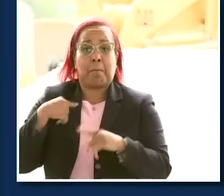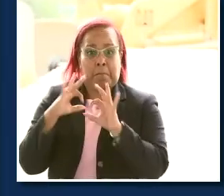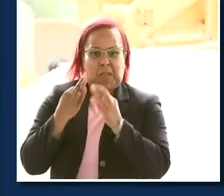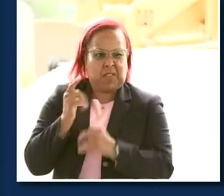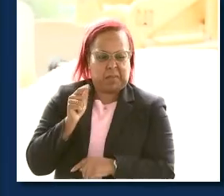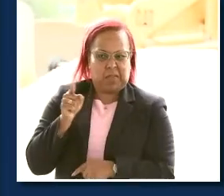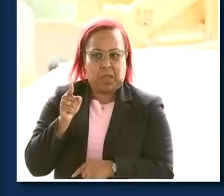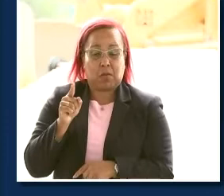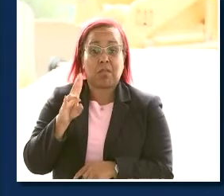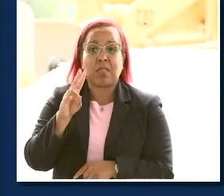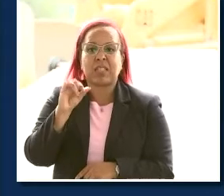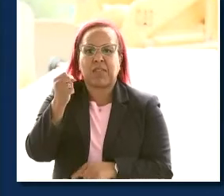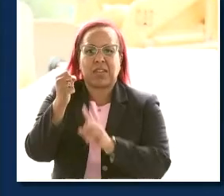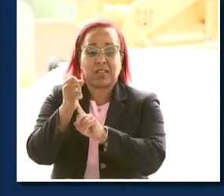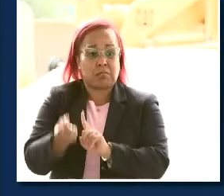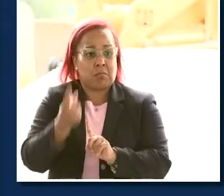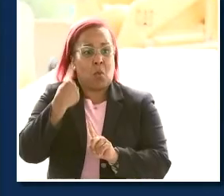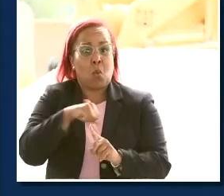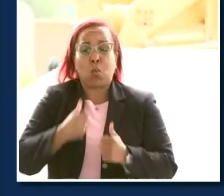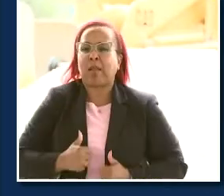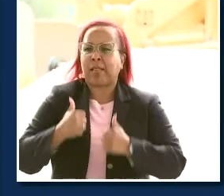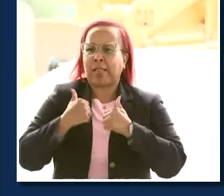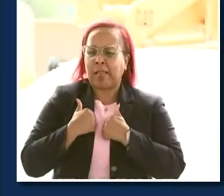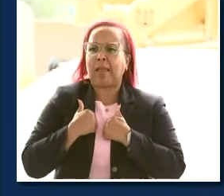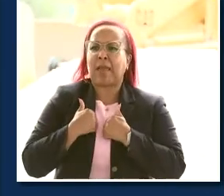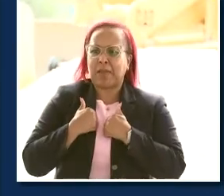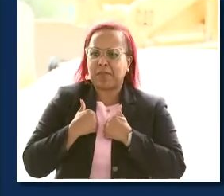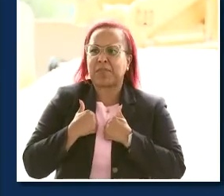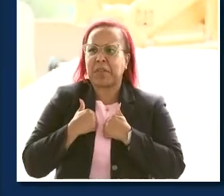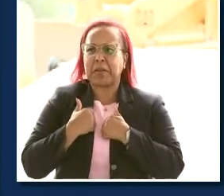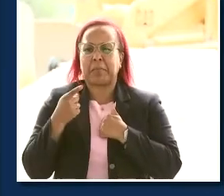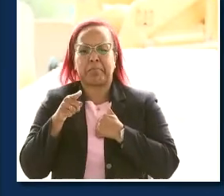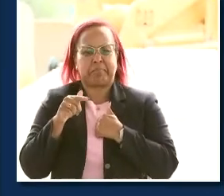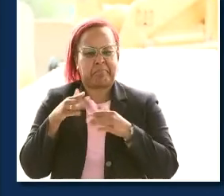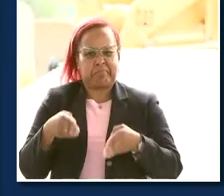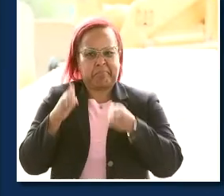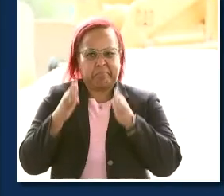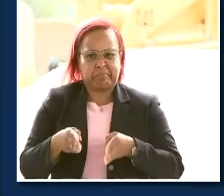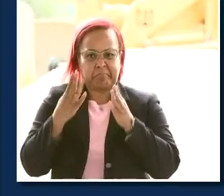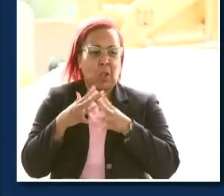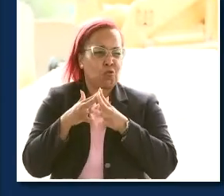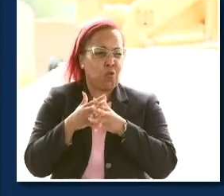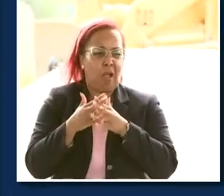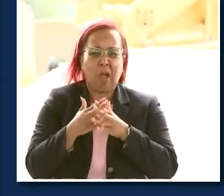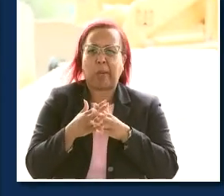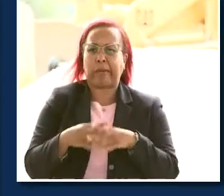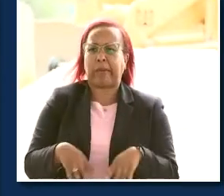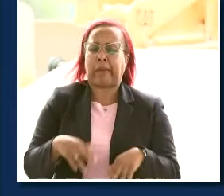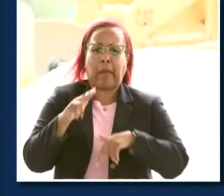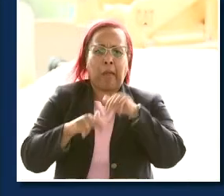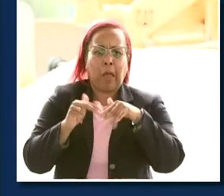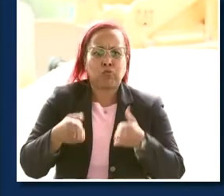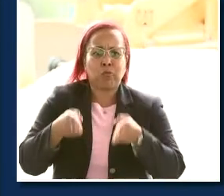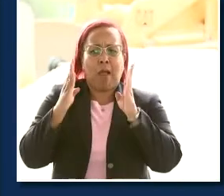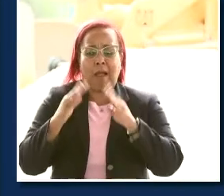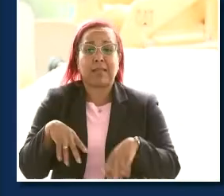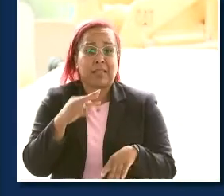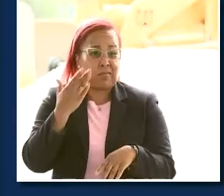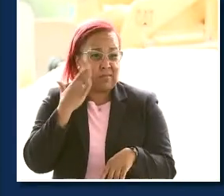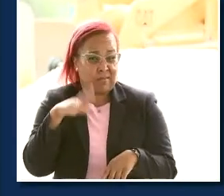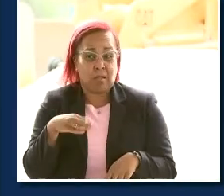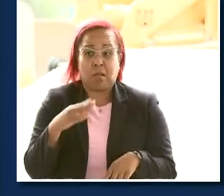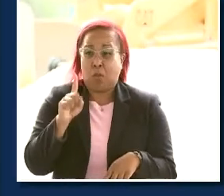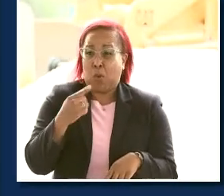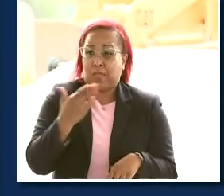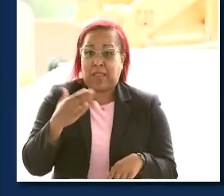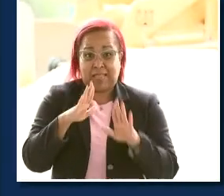and in the 70s, and you know, we lived in a walk-up, and you know, crowded walk-up and crowded high-rises, and you know, the only